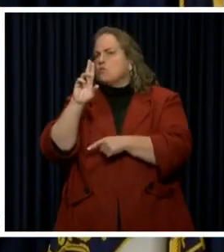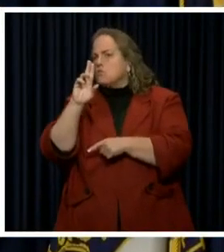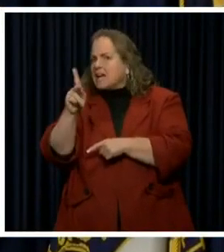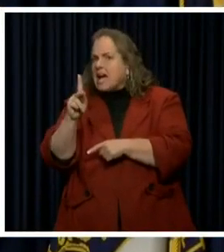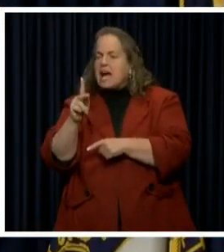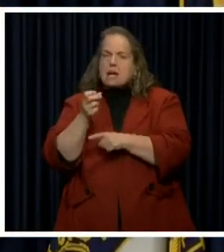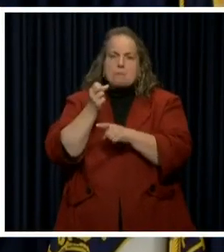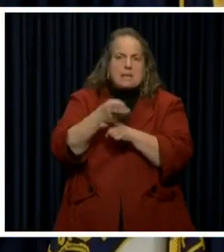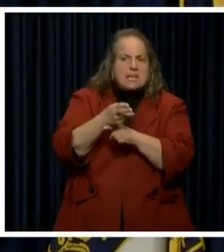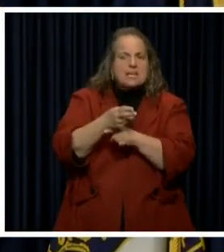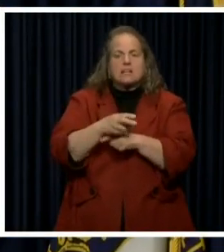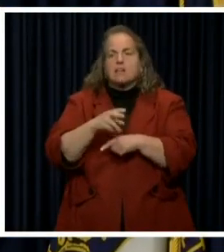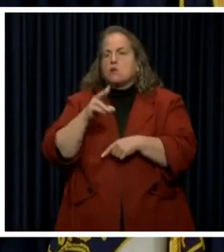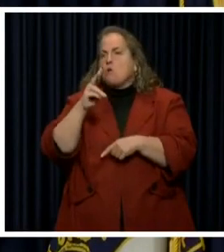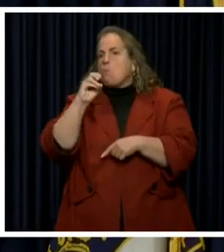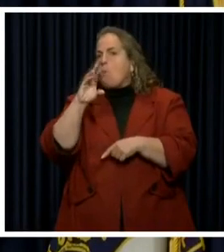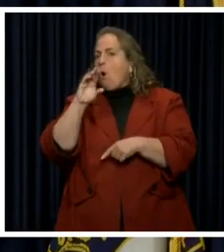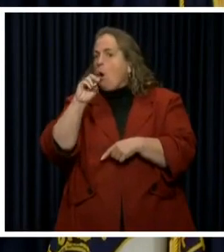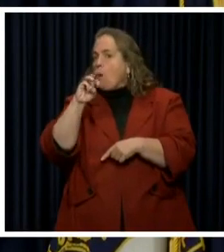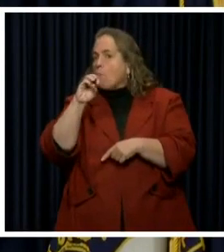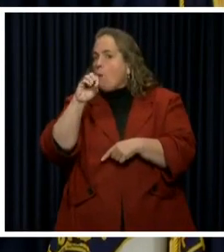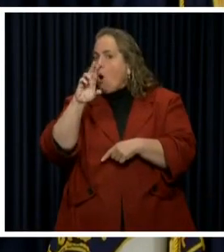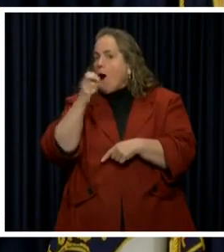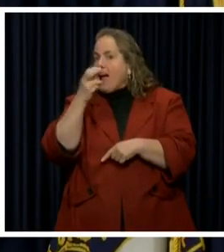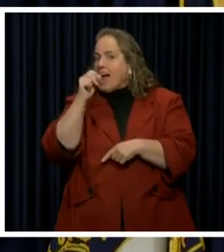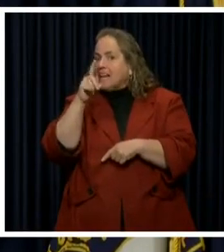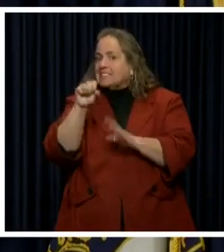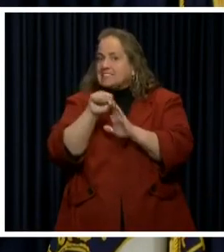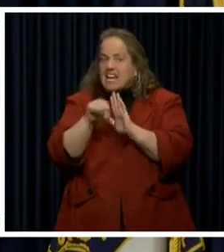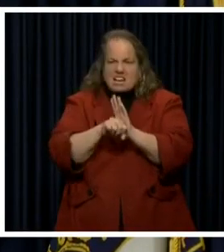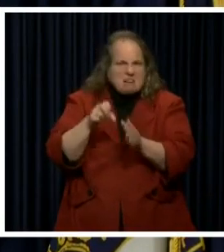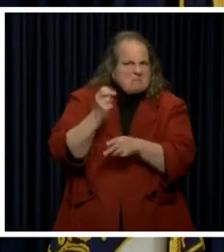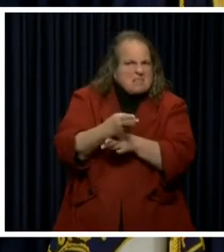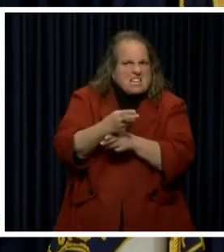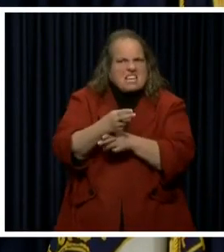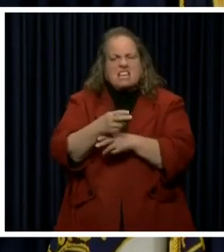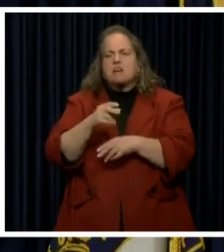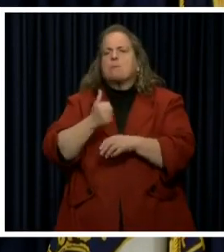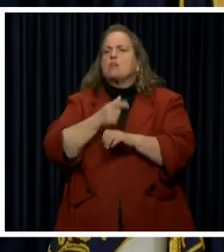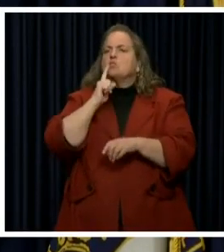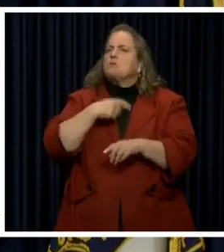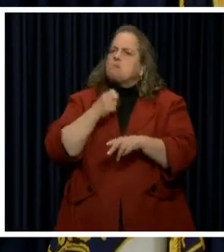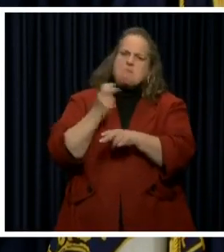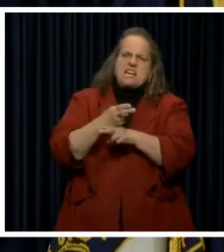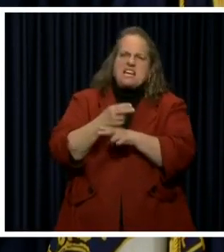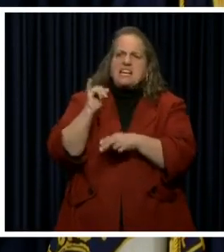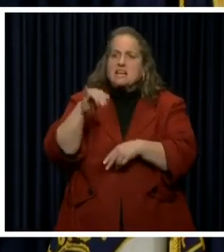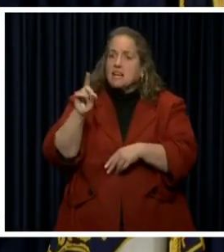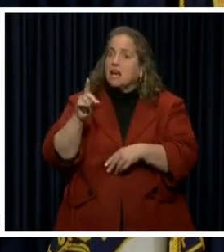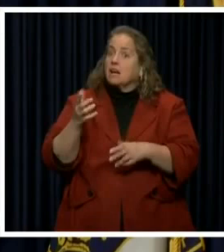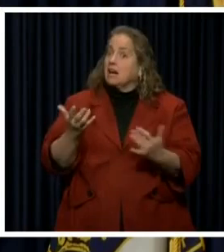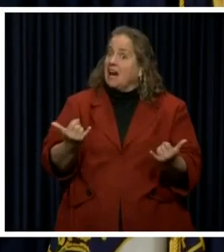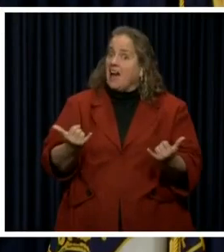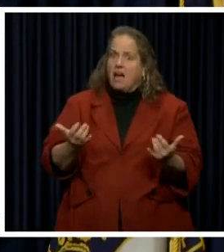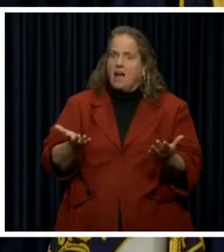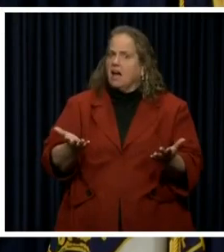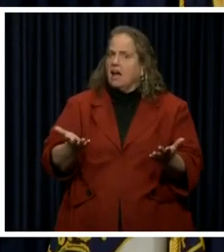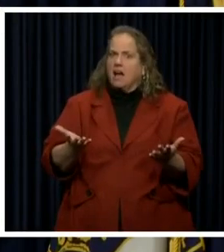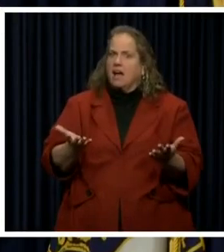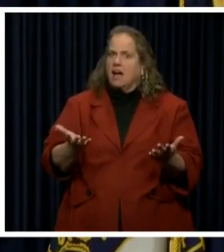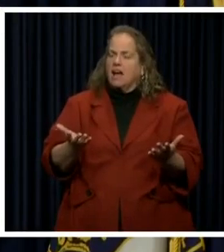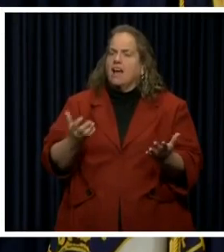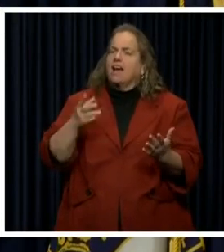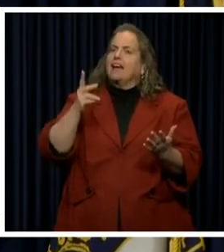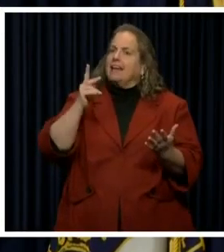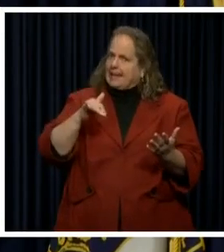I'm going to leave somebody out, but let's make sure that we beat Indiana because that's what we do as Kentuckians. So